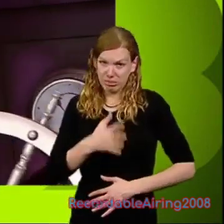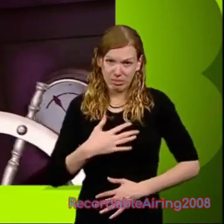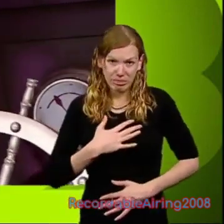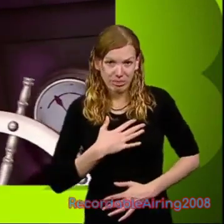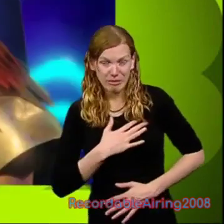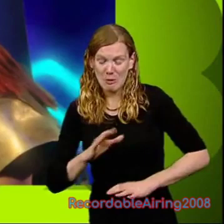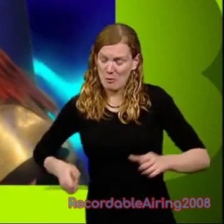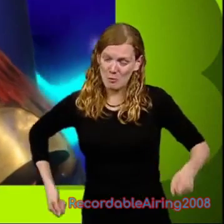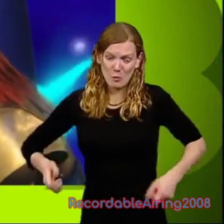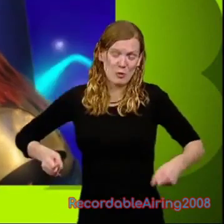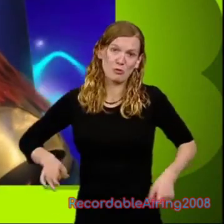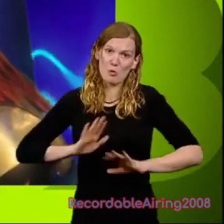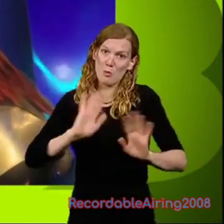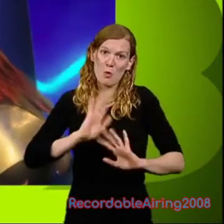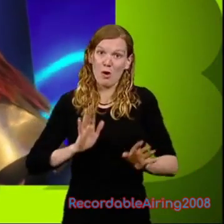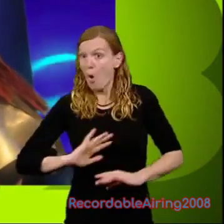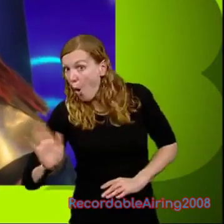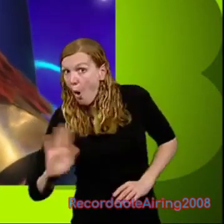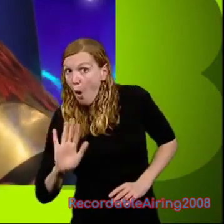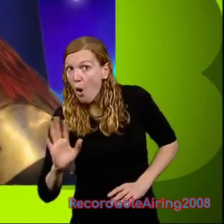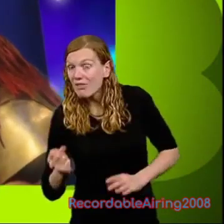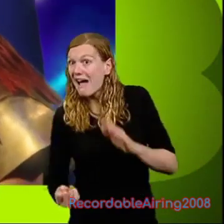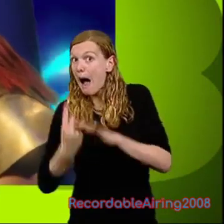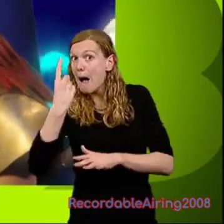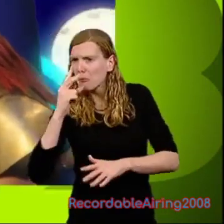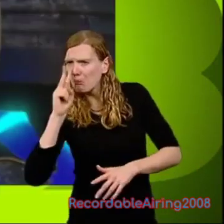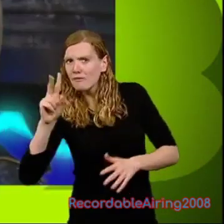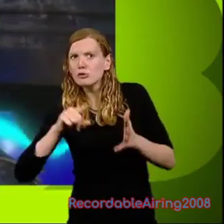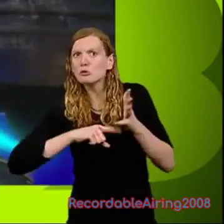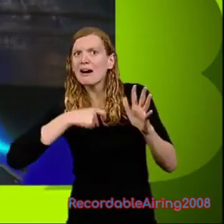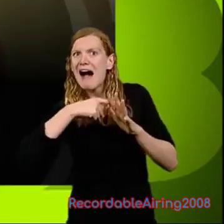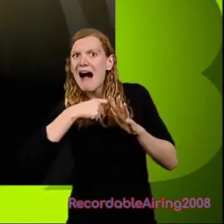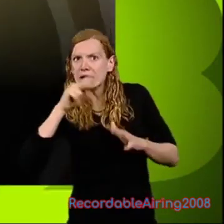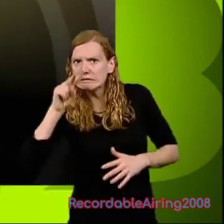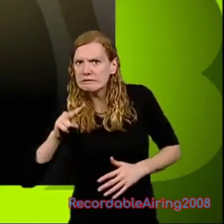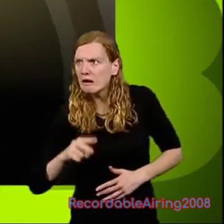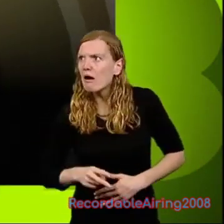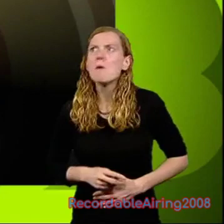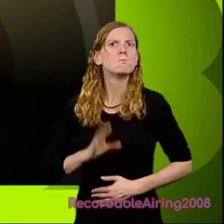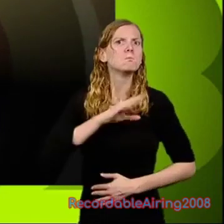hoops! No, Tonk spotted something and it's coming from the United Kingdom. I think it's Blackpool!